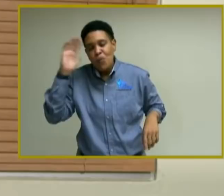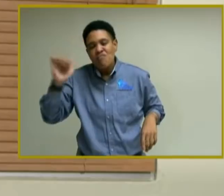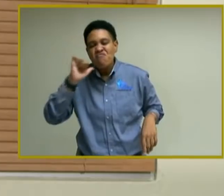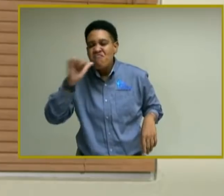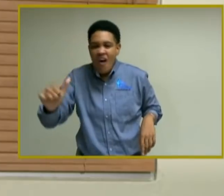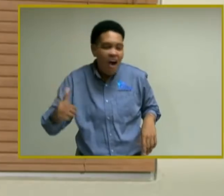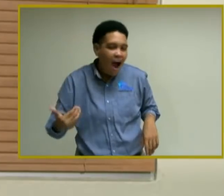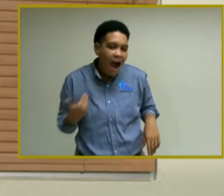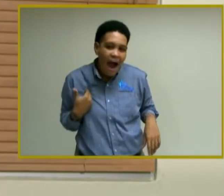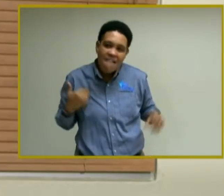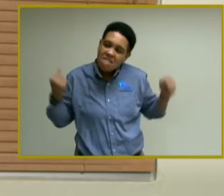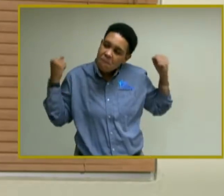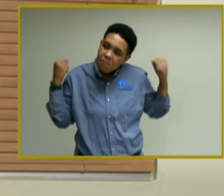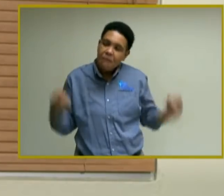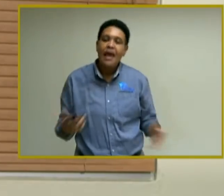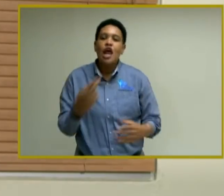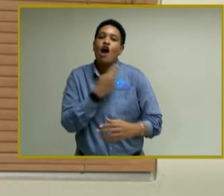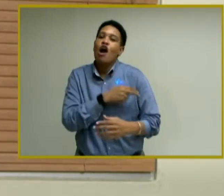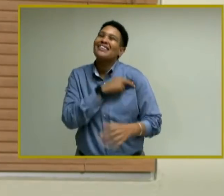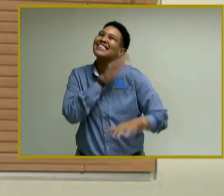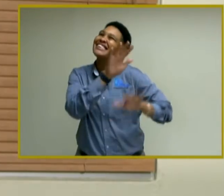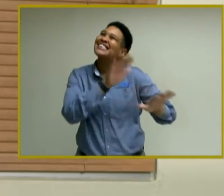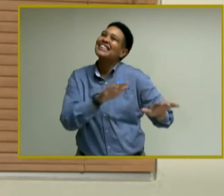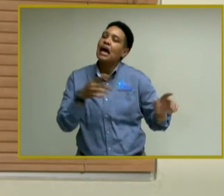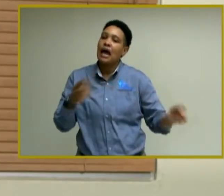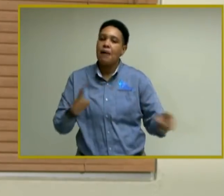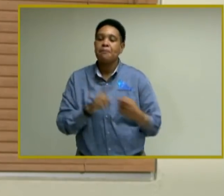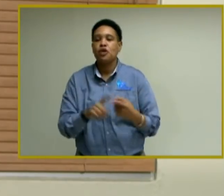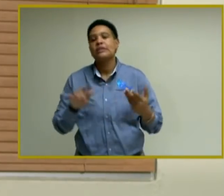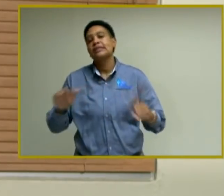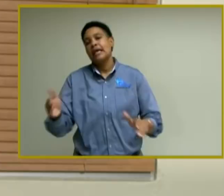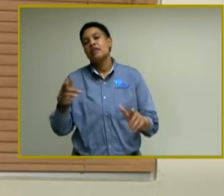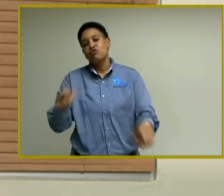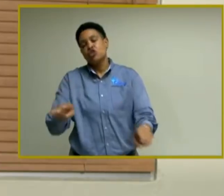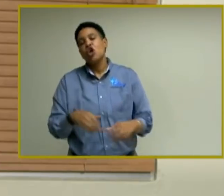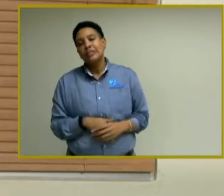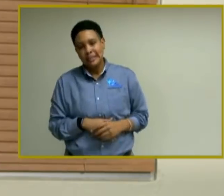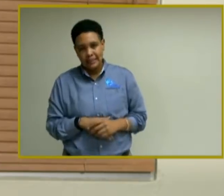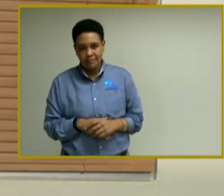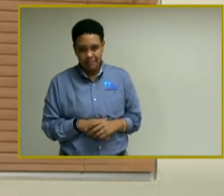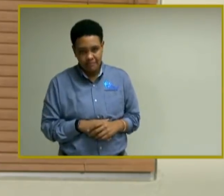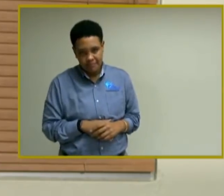have so many hospitalizations and deaths resulting.